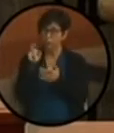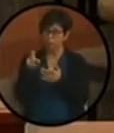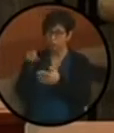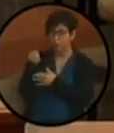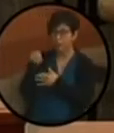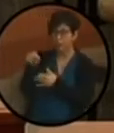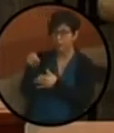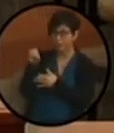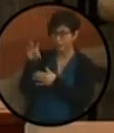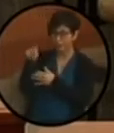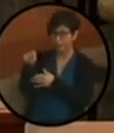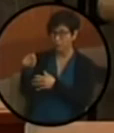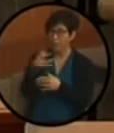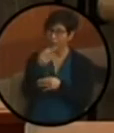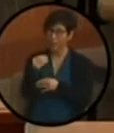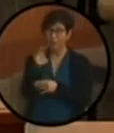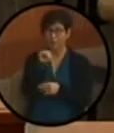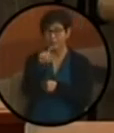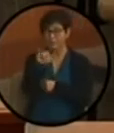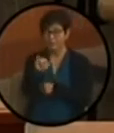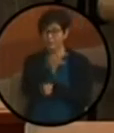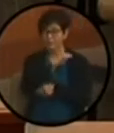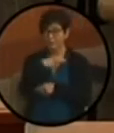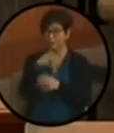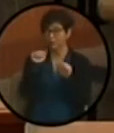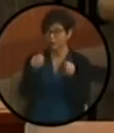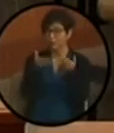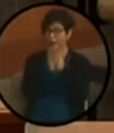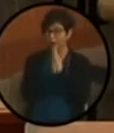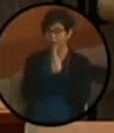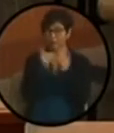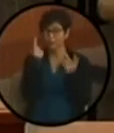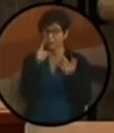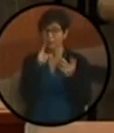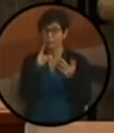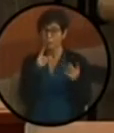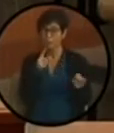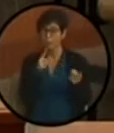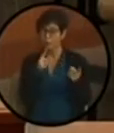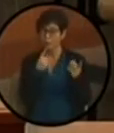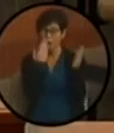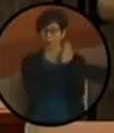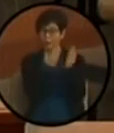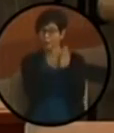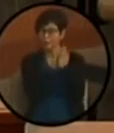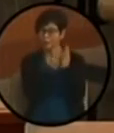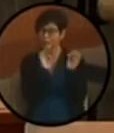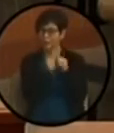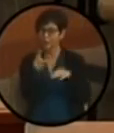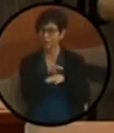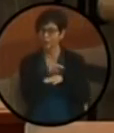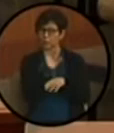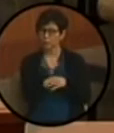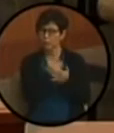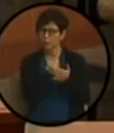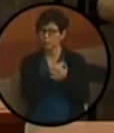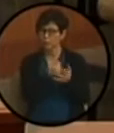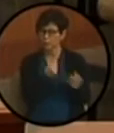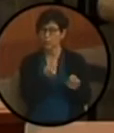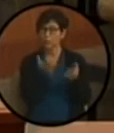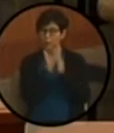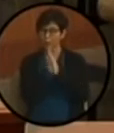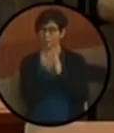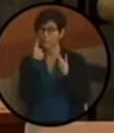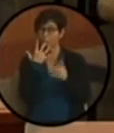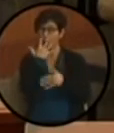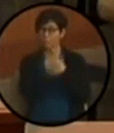simply ask for a public accounting of the way the Columbia Police Department and the city prosecutor have used asset forfeiture over the last 5 years. Moreover, we stand ready